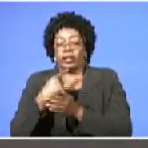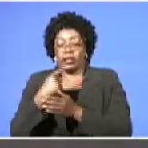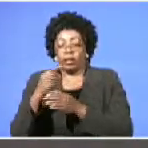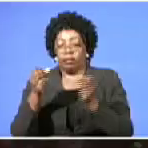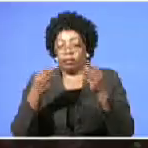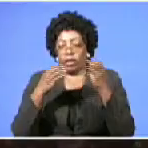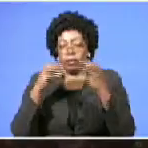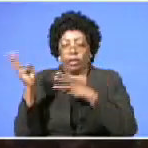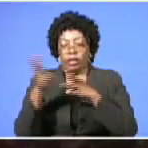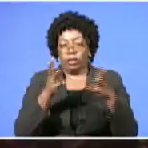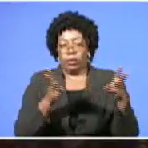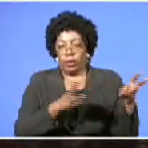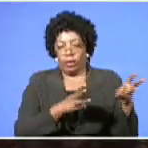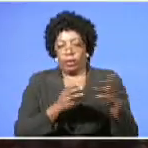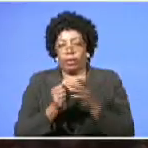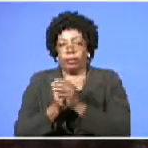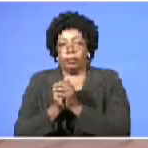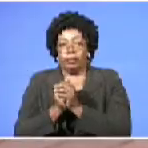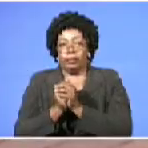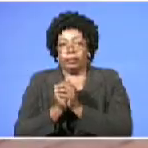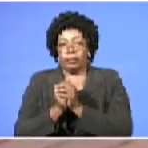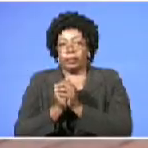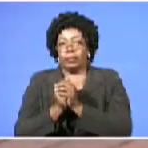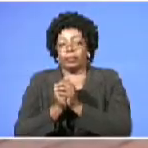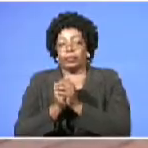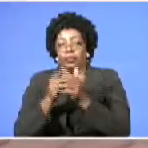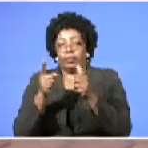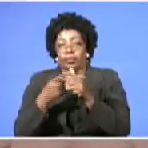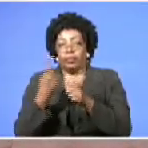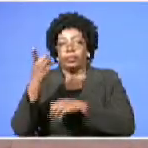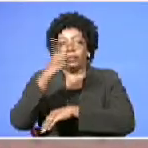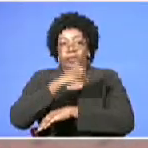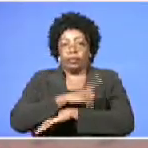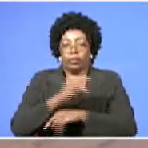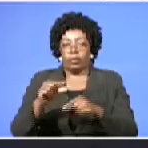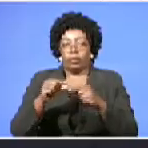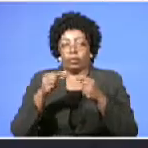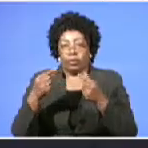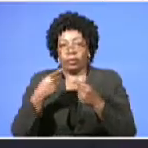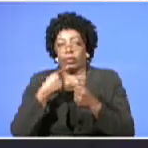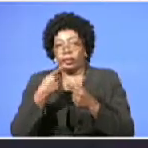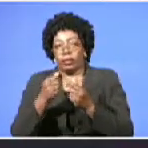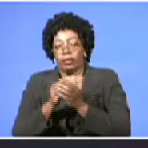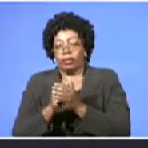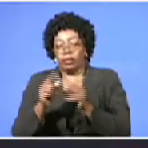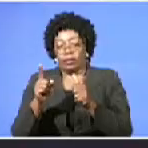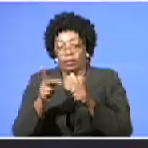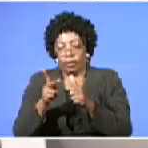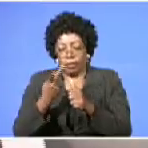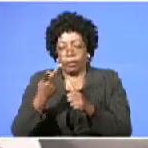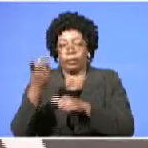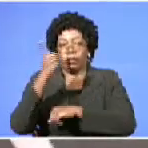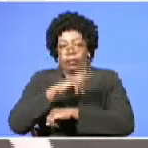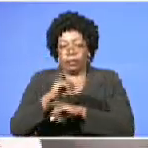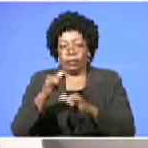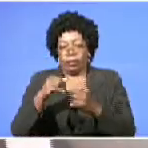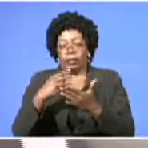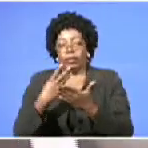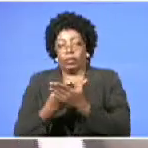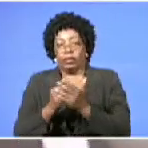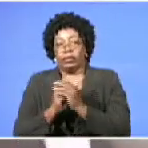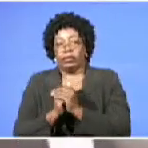and it affected play tremendously. First day wasn't great, but then the second day I played much better, which I'm proud of. This